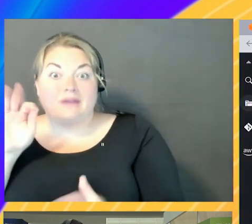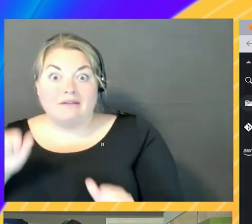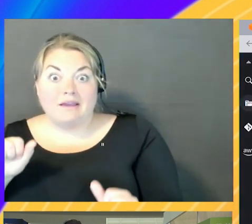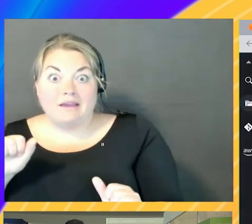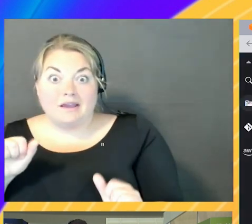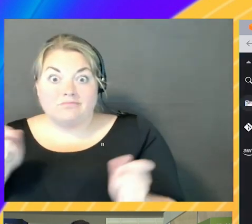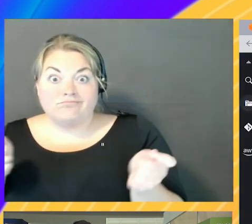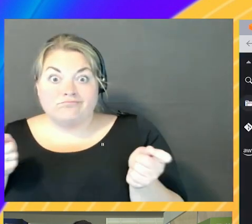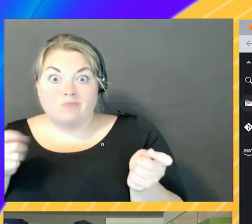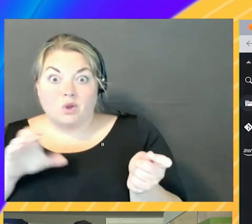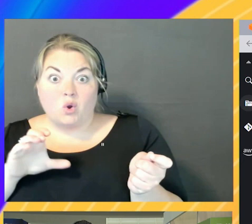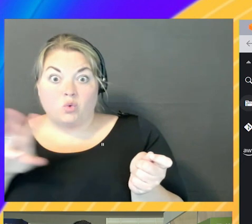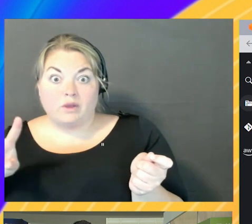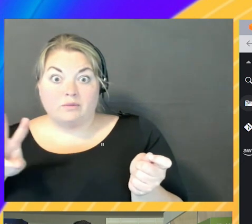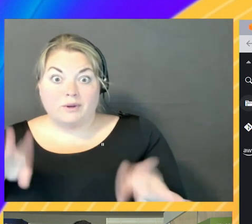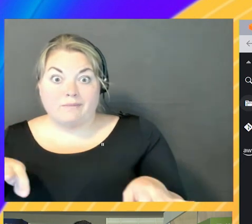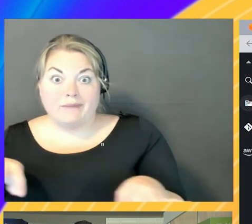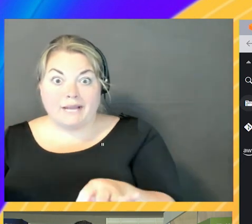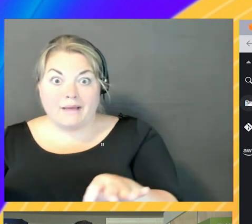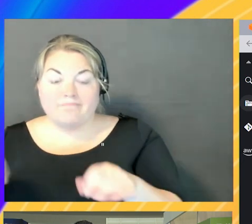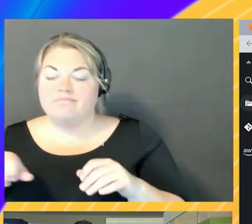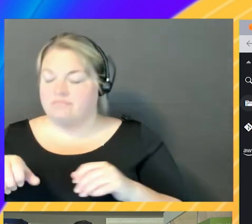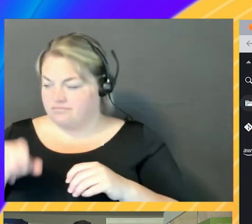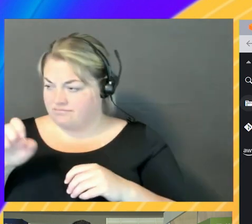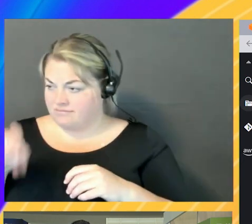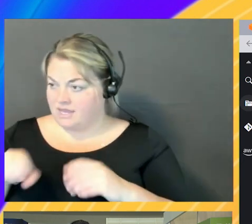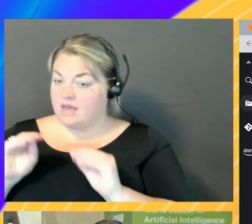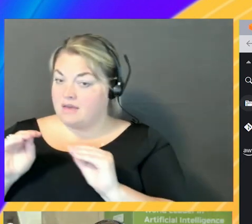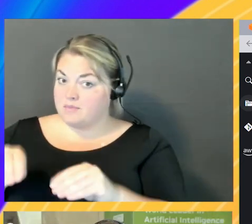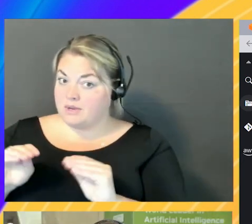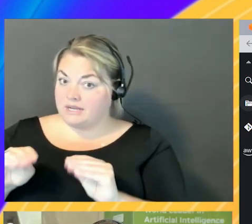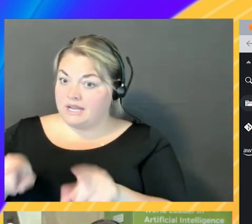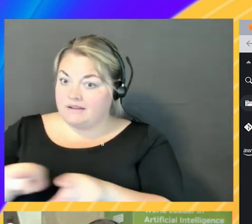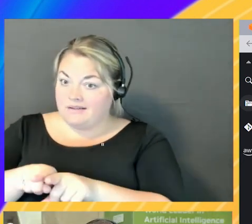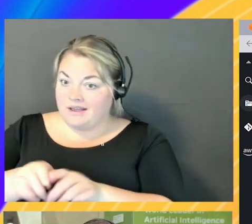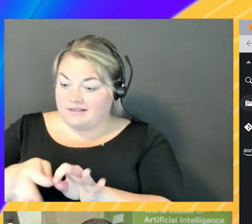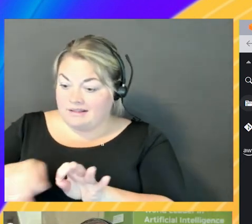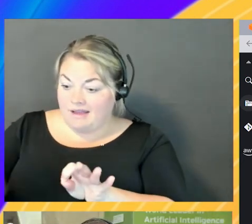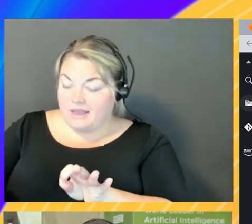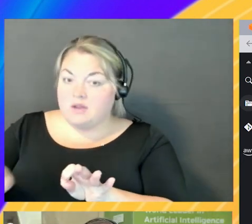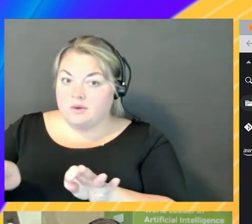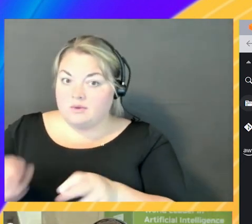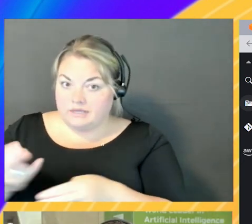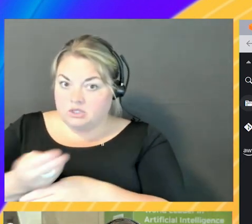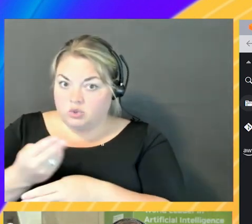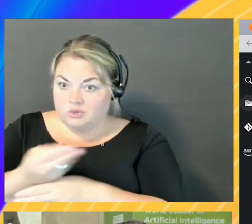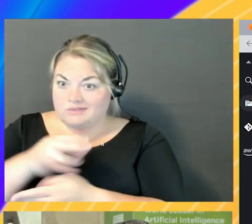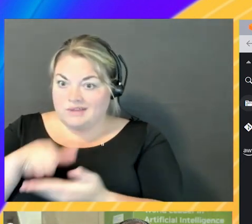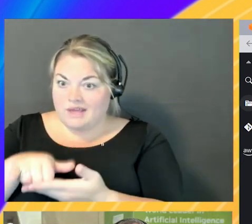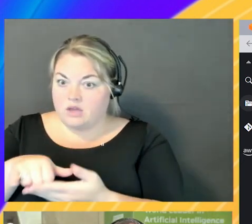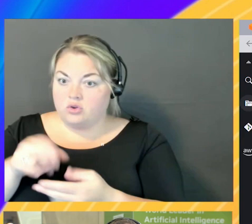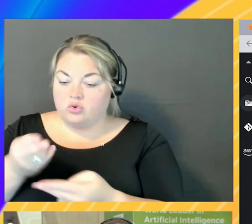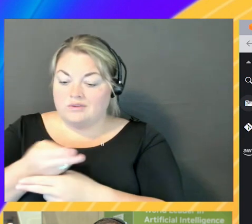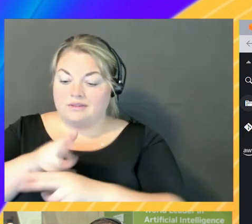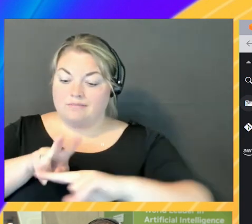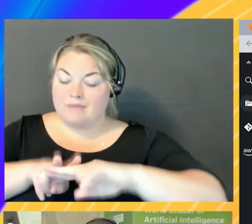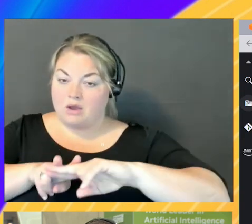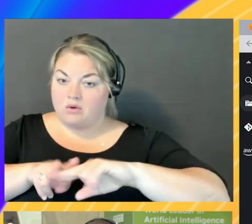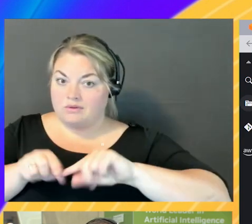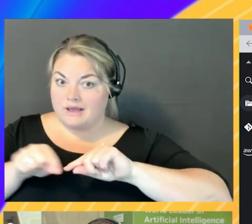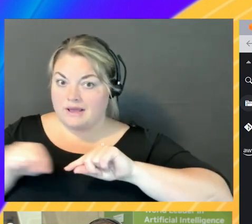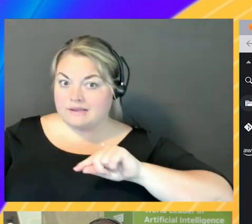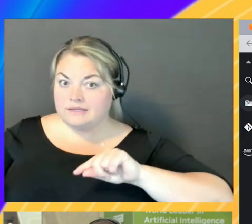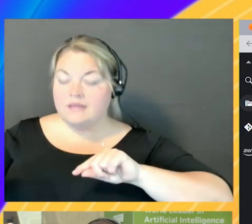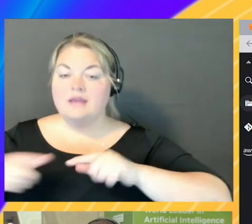it up. Yeah, so you'll want to put that in as a comment, so we can start that by using the pound sign. Yeah. There you go. And then we'll